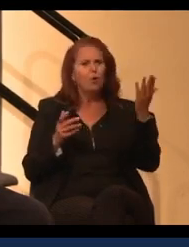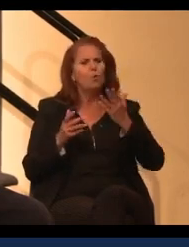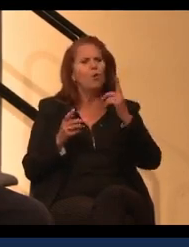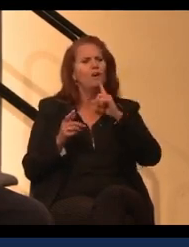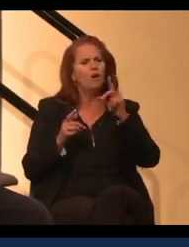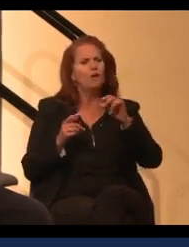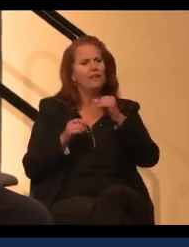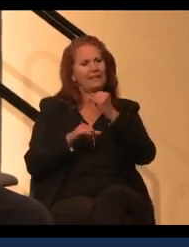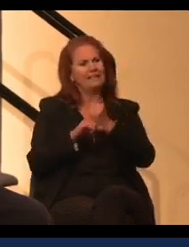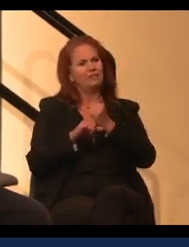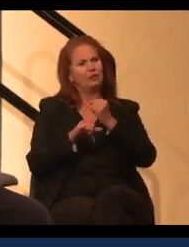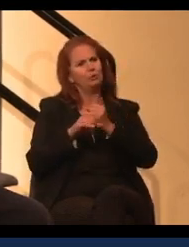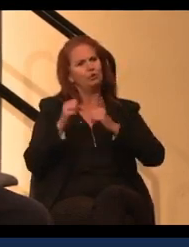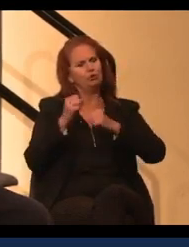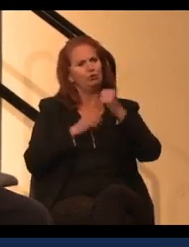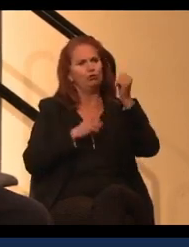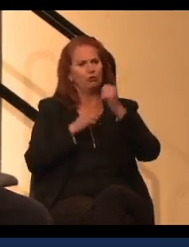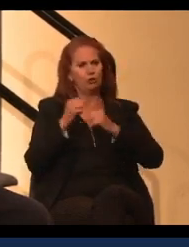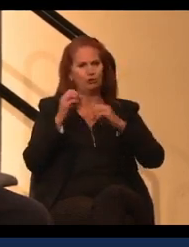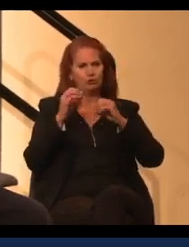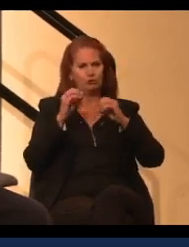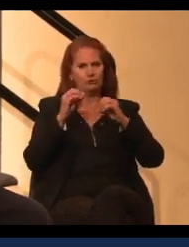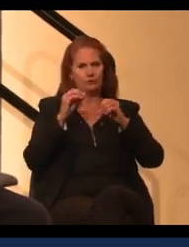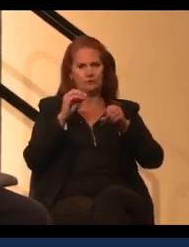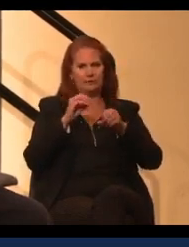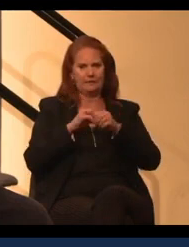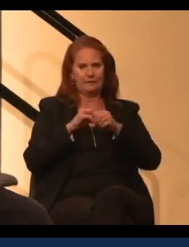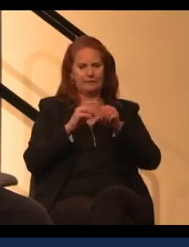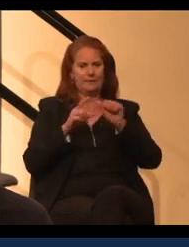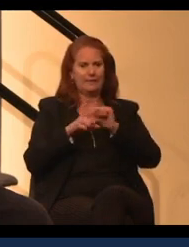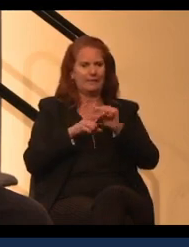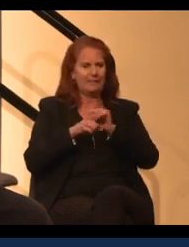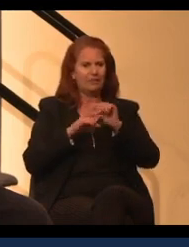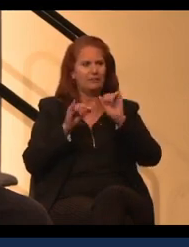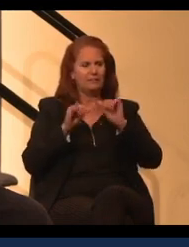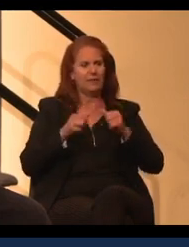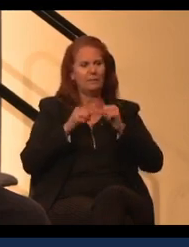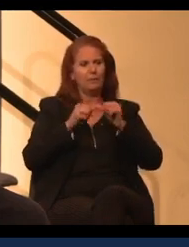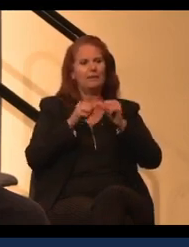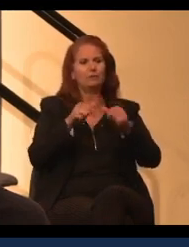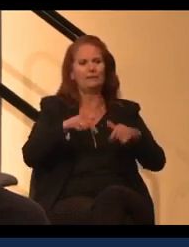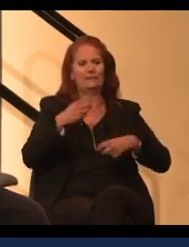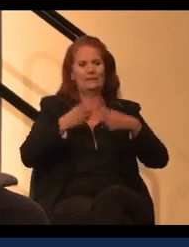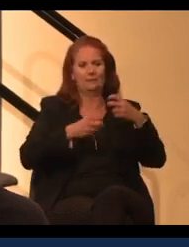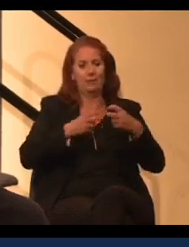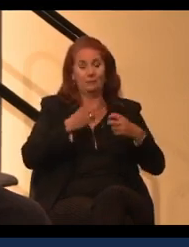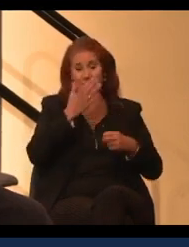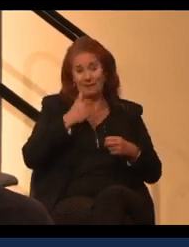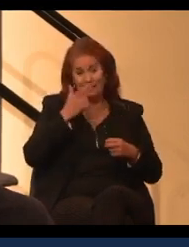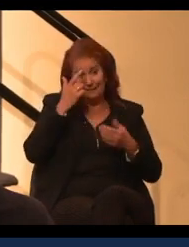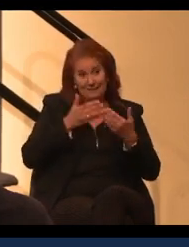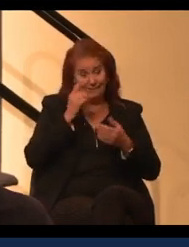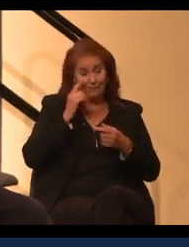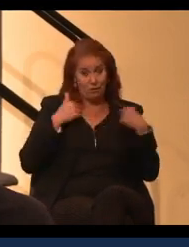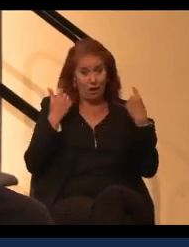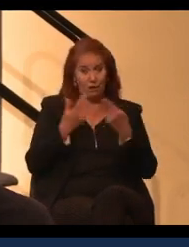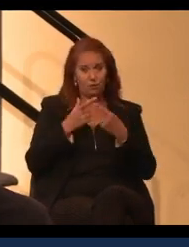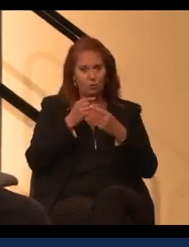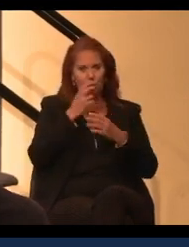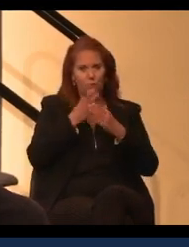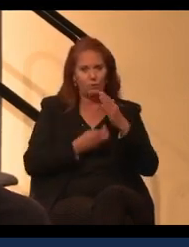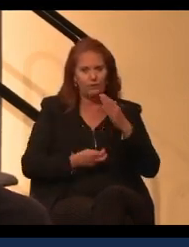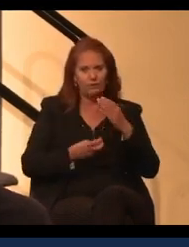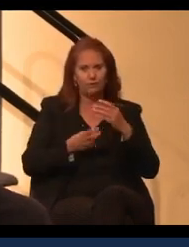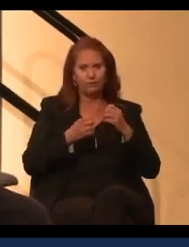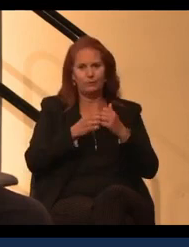the institutional structures and conditions that perpetuate these problems? Because I think it's easy for us to go into lunch